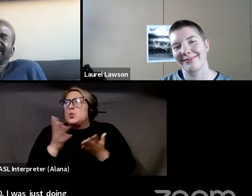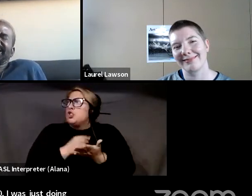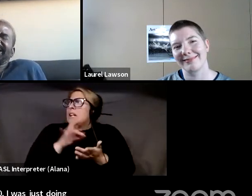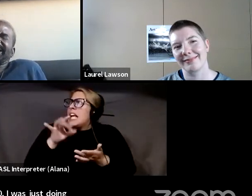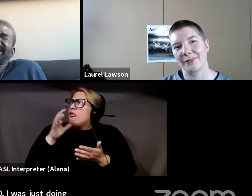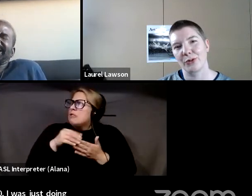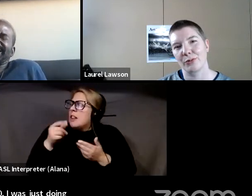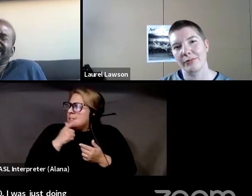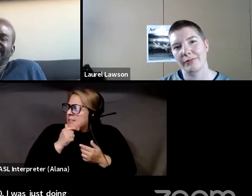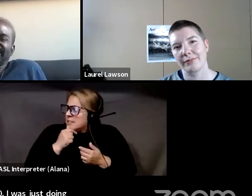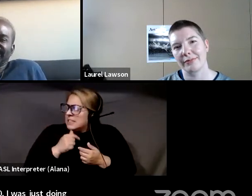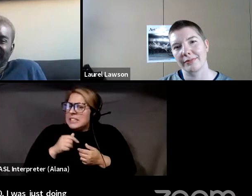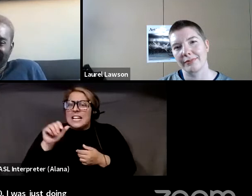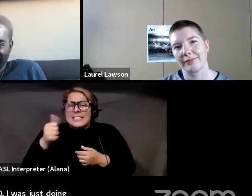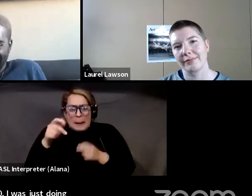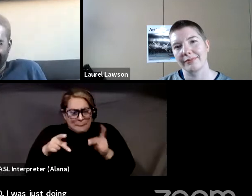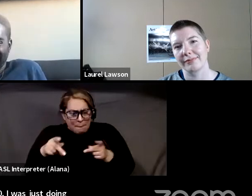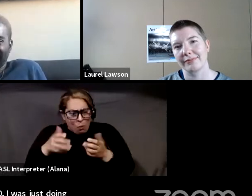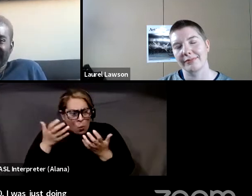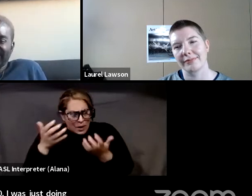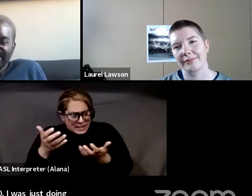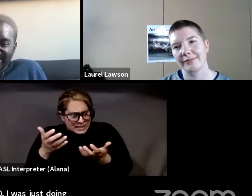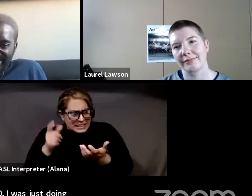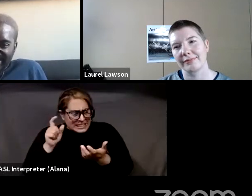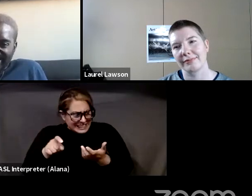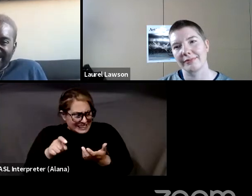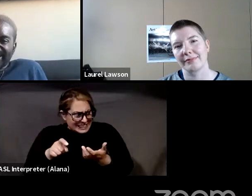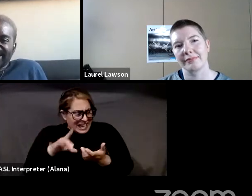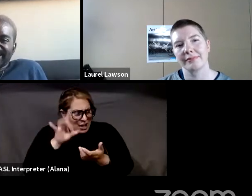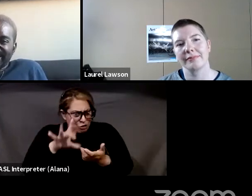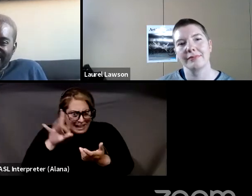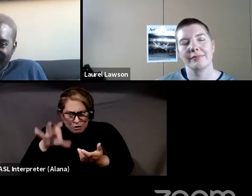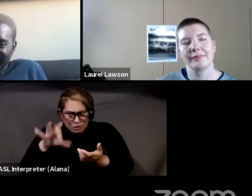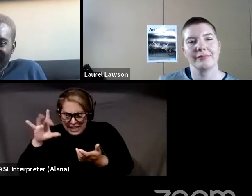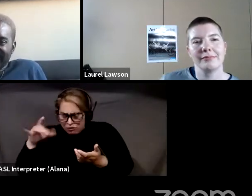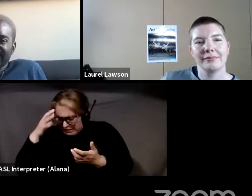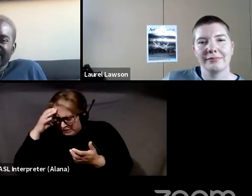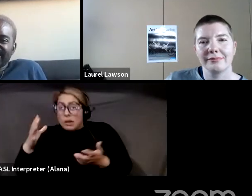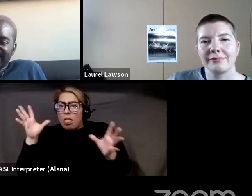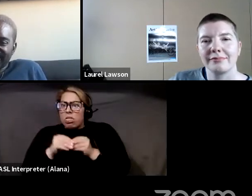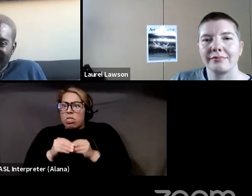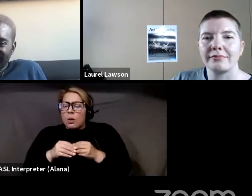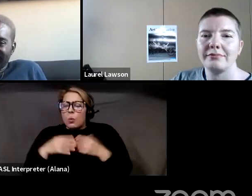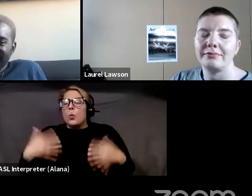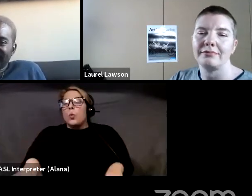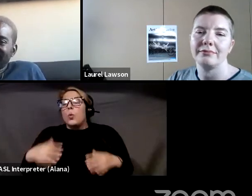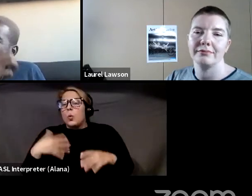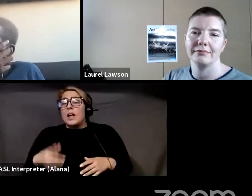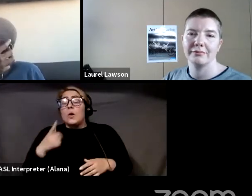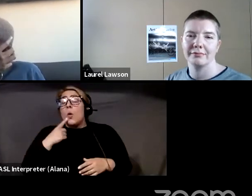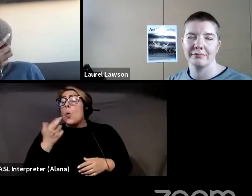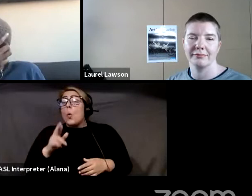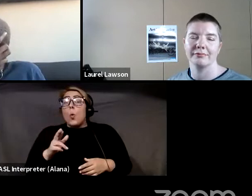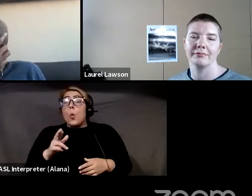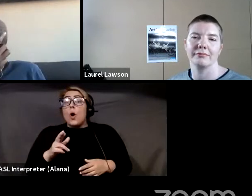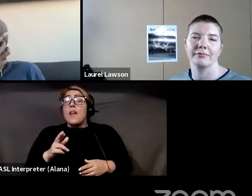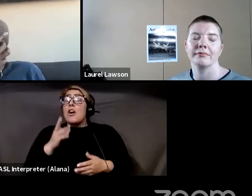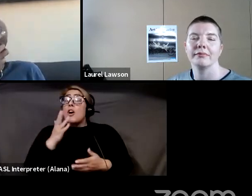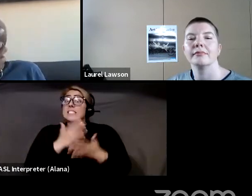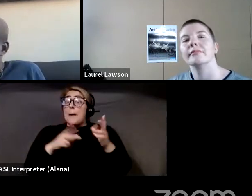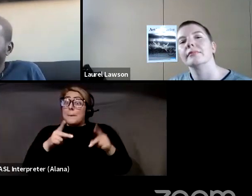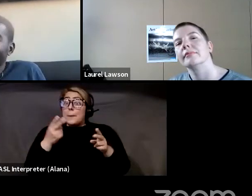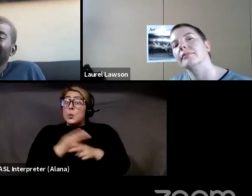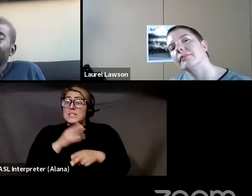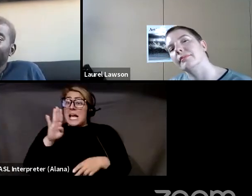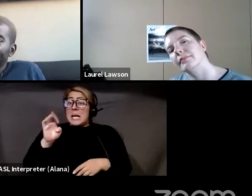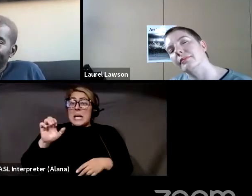To get 10 people in the audience to wear a sub pack. So like, and then there's like a beatboxer. So the beatbox, you know, like